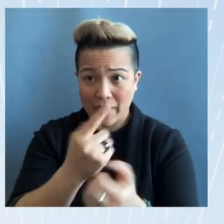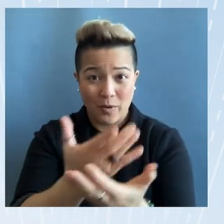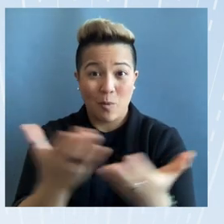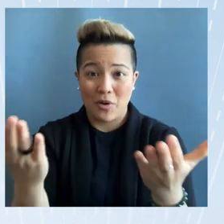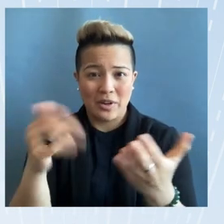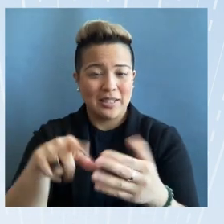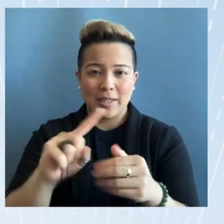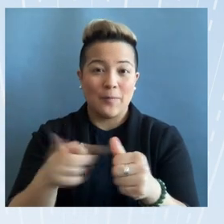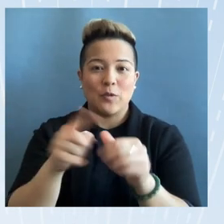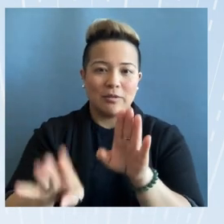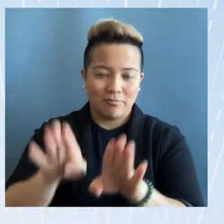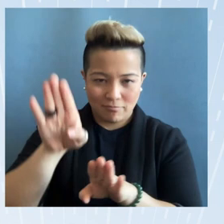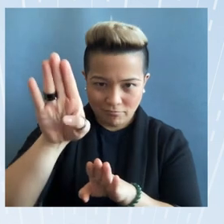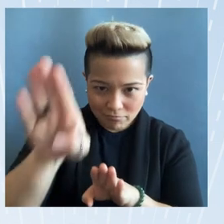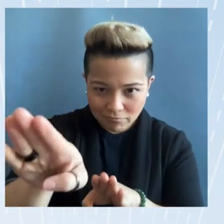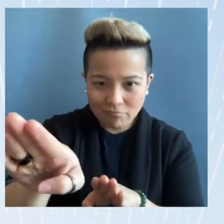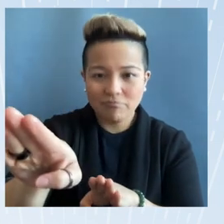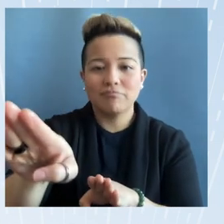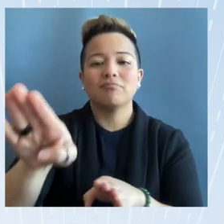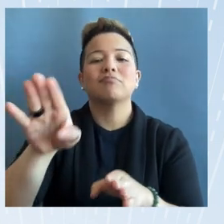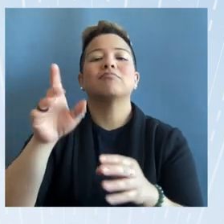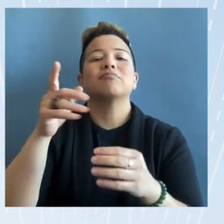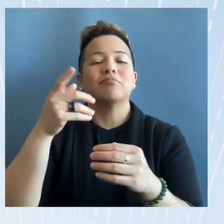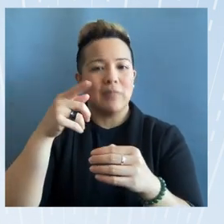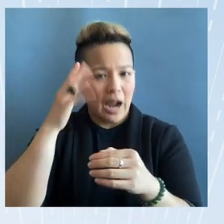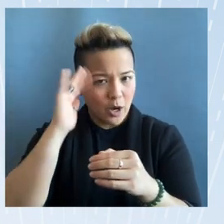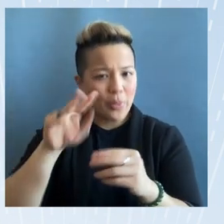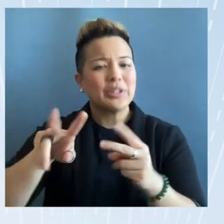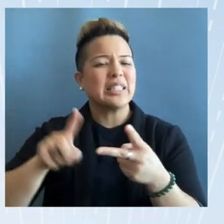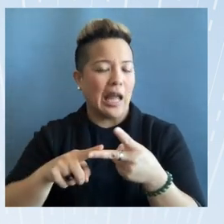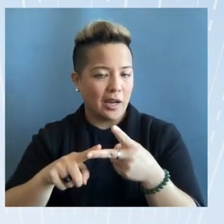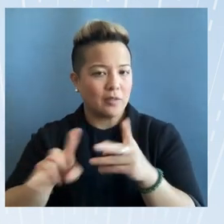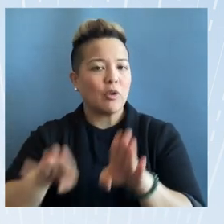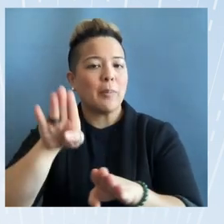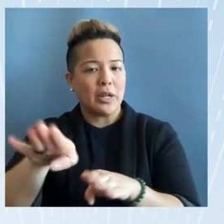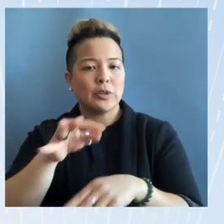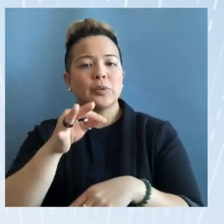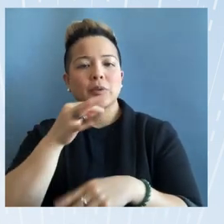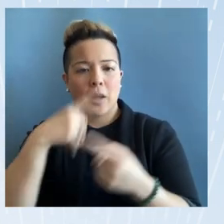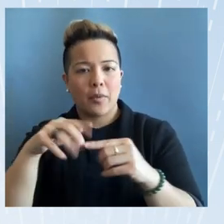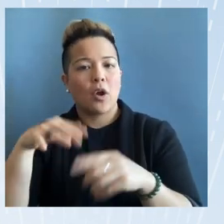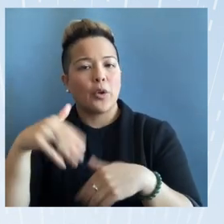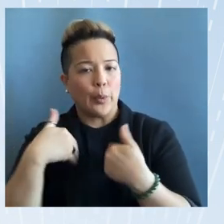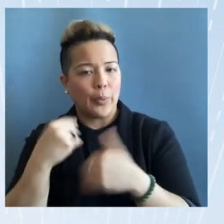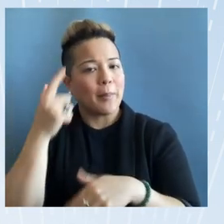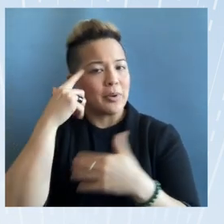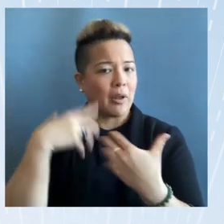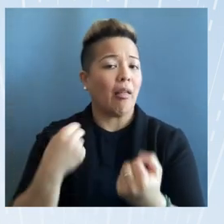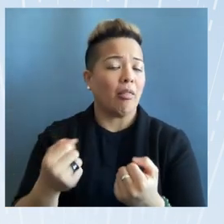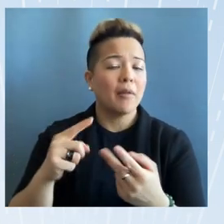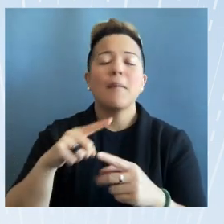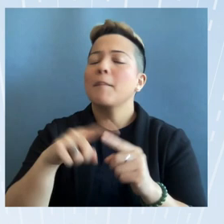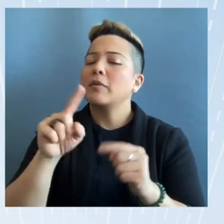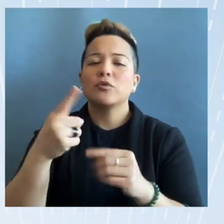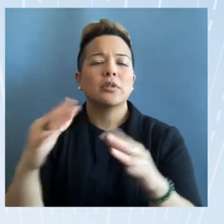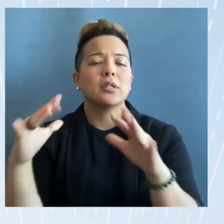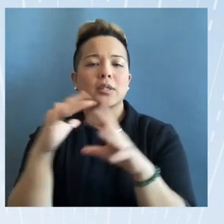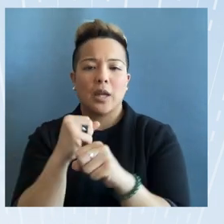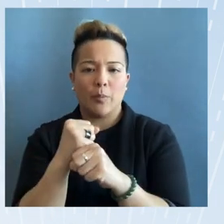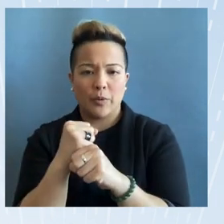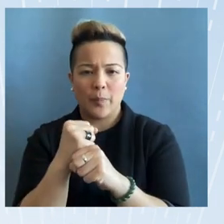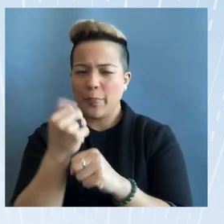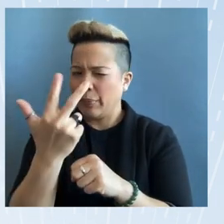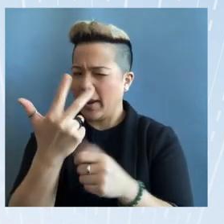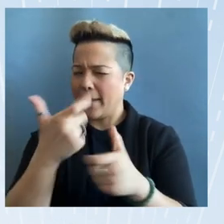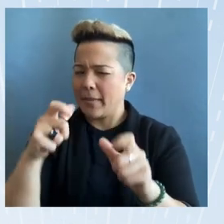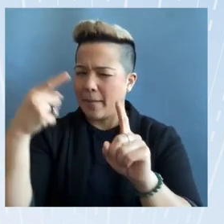first step into, and I know there's a second recommendation coming on youth and mental health, but just summarize like three big points